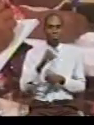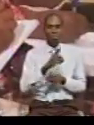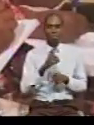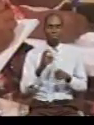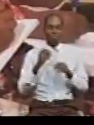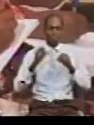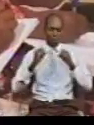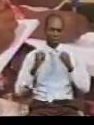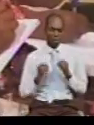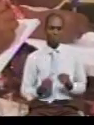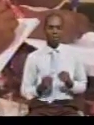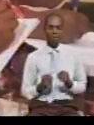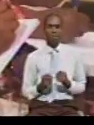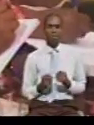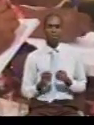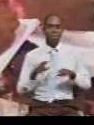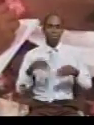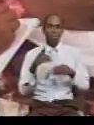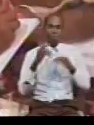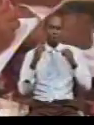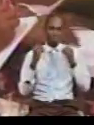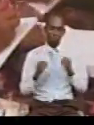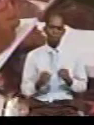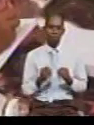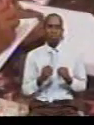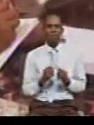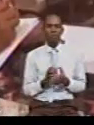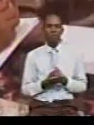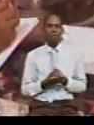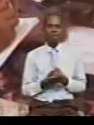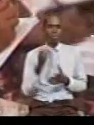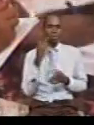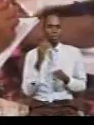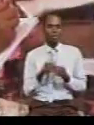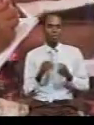power. Look at 1 Peter chapter